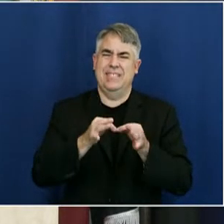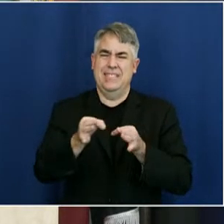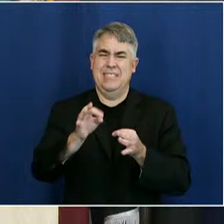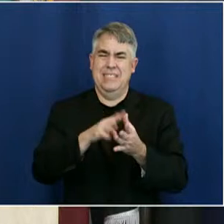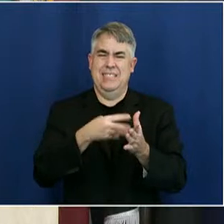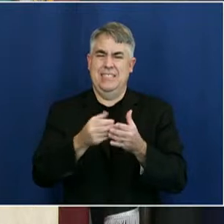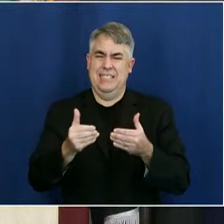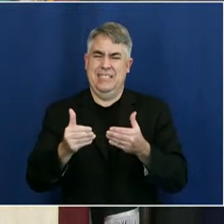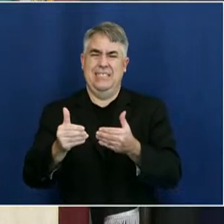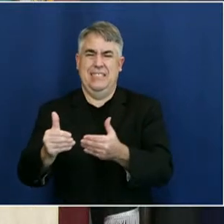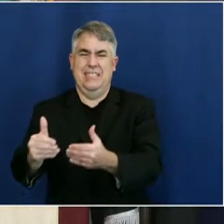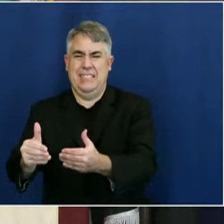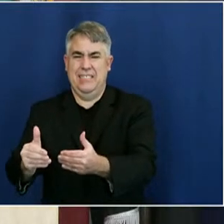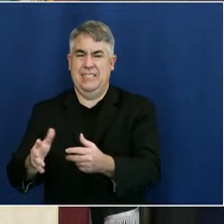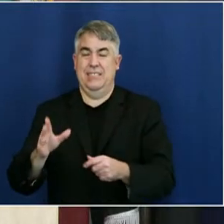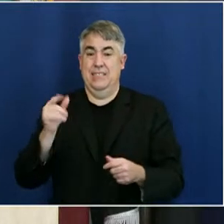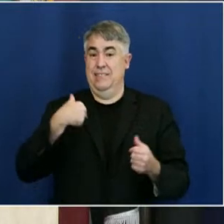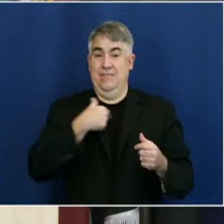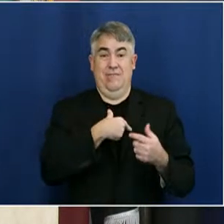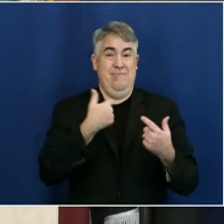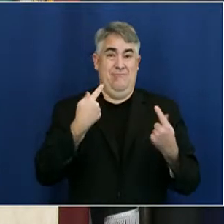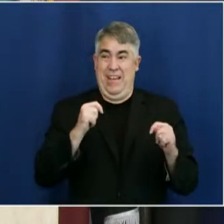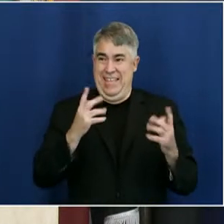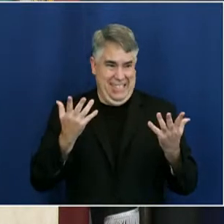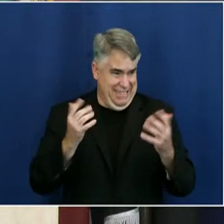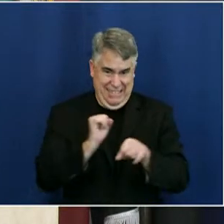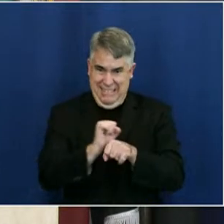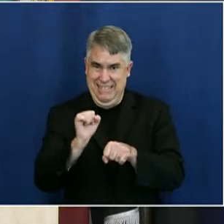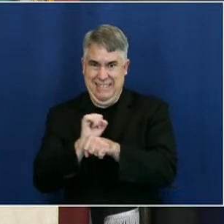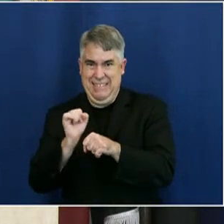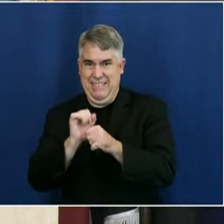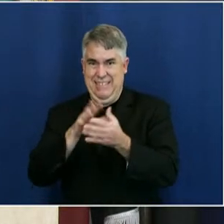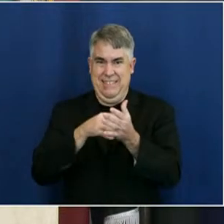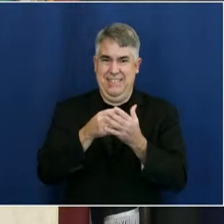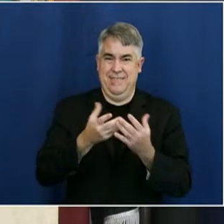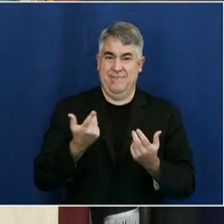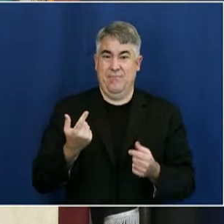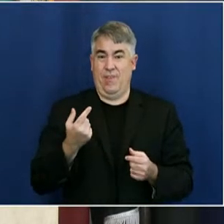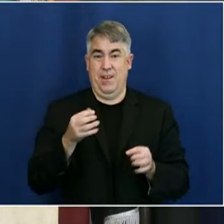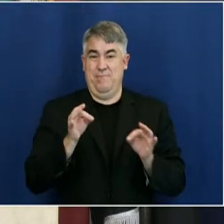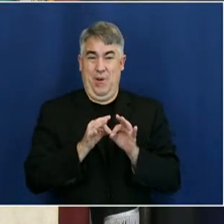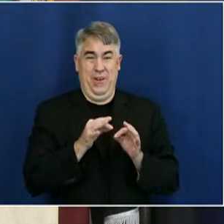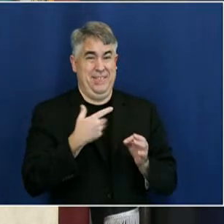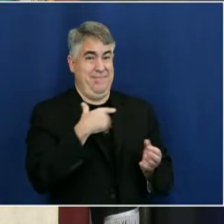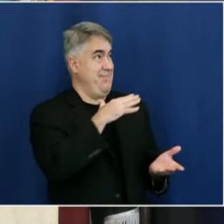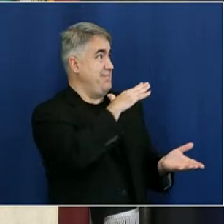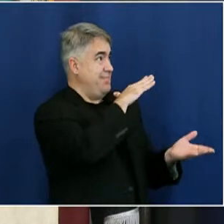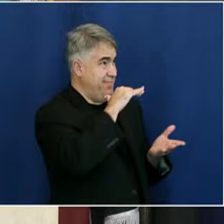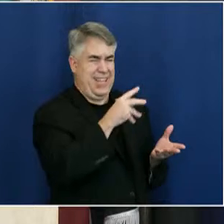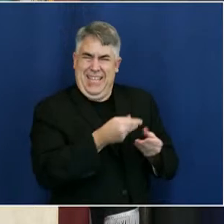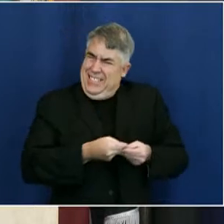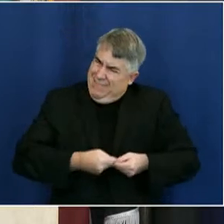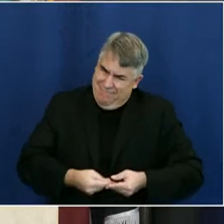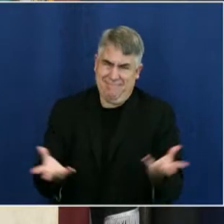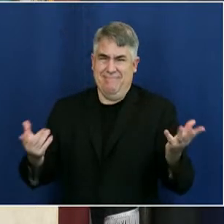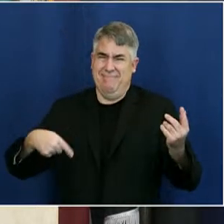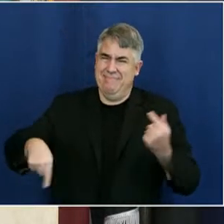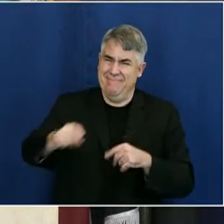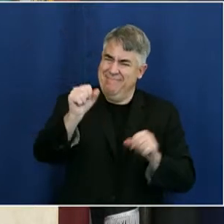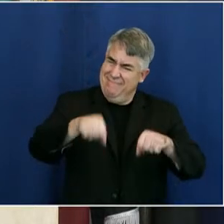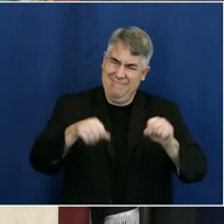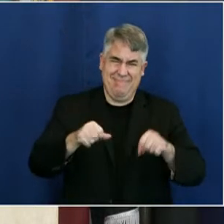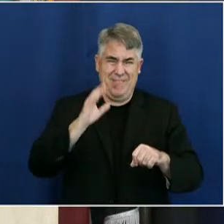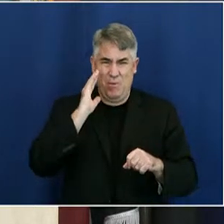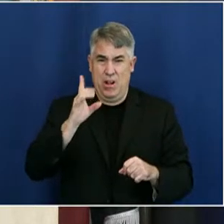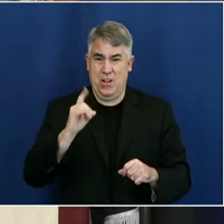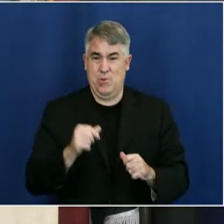will continue to do everything we can to get vaccines as arms as rapidly as possible. We now, as a county, have administered more